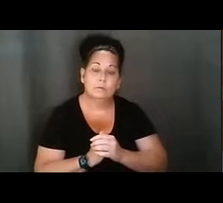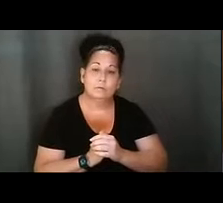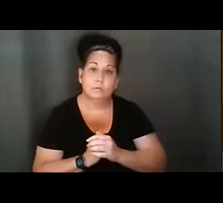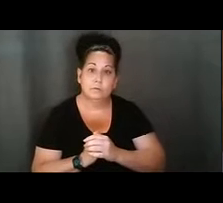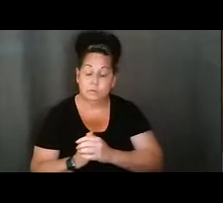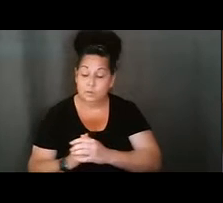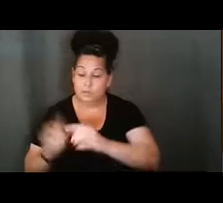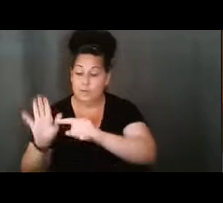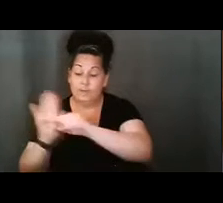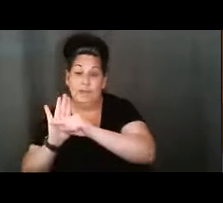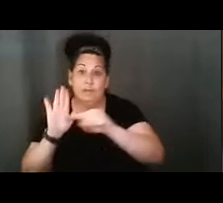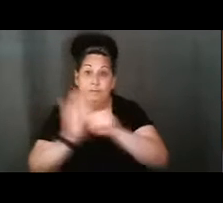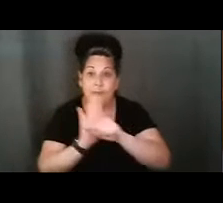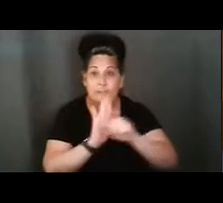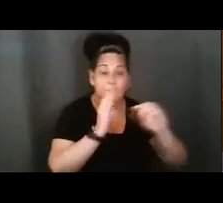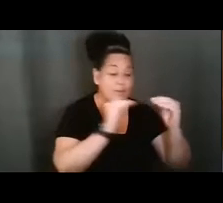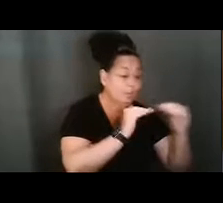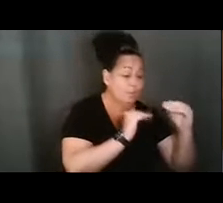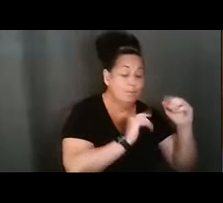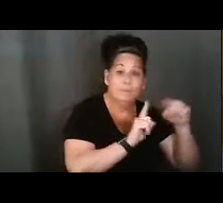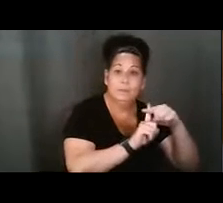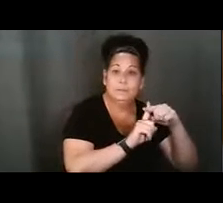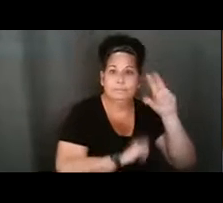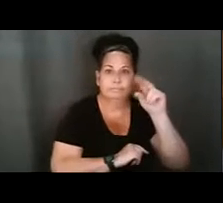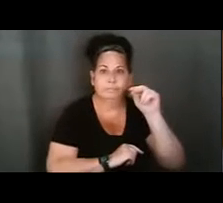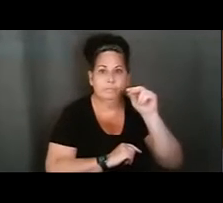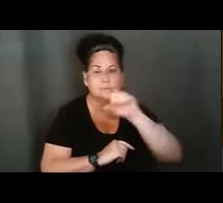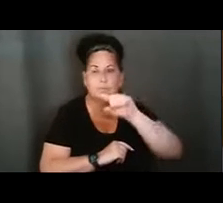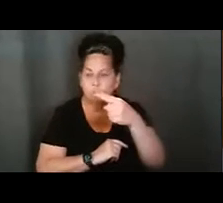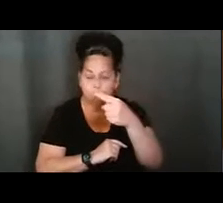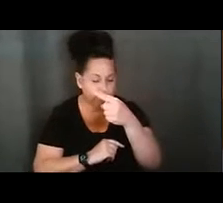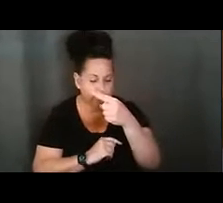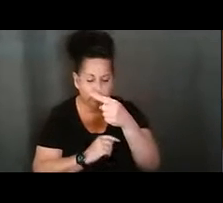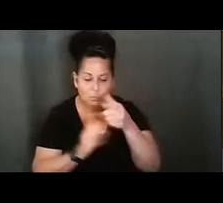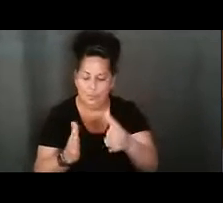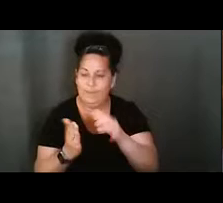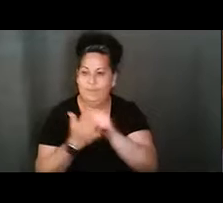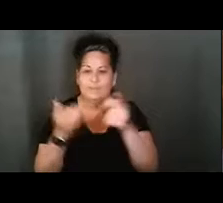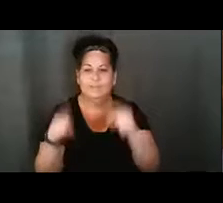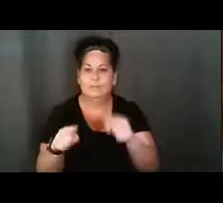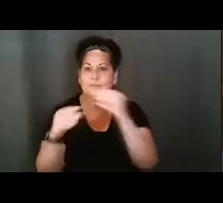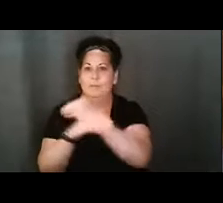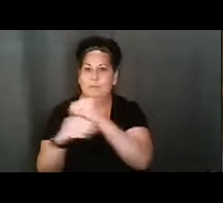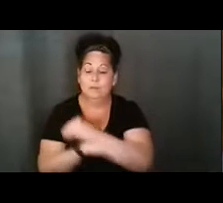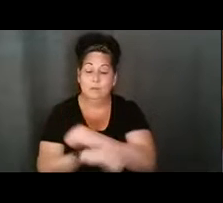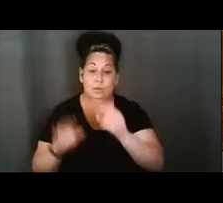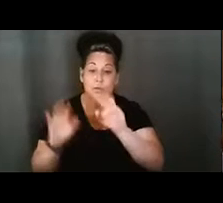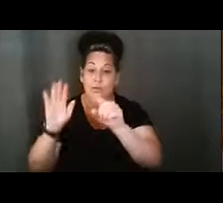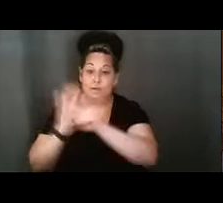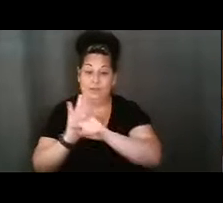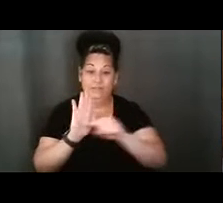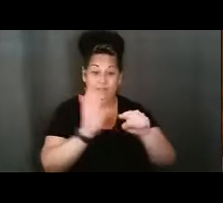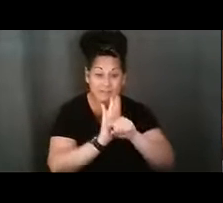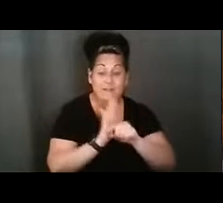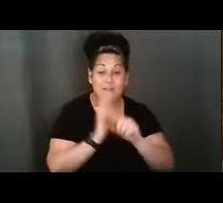positive. Yes, the only thing that happens is in mathematics, but in real life, two negatives, you're going to get two negatives.